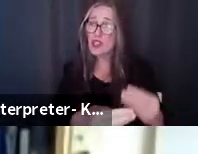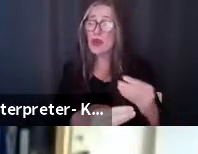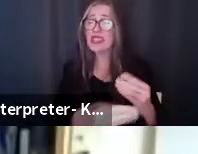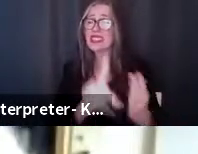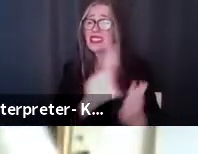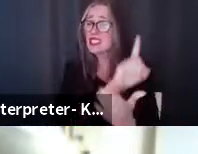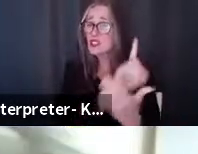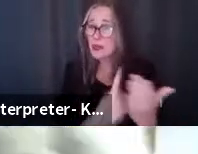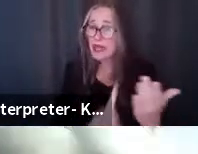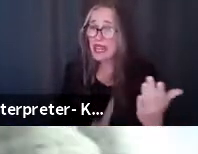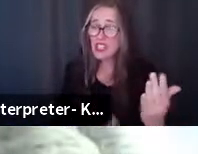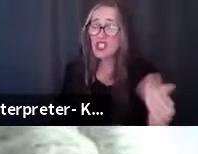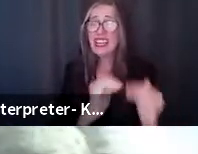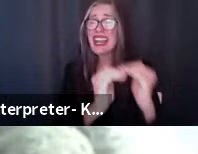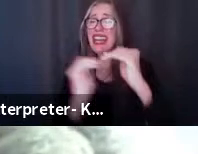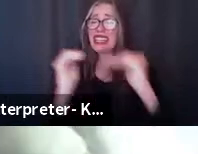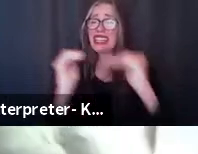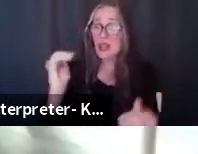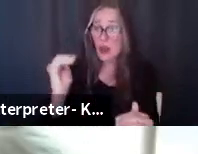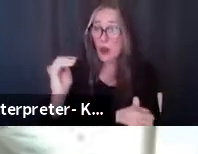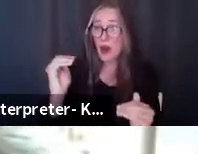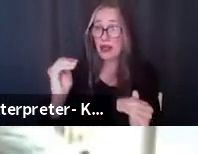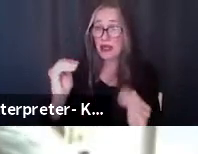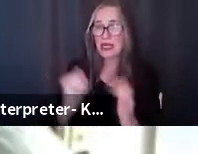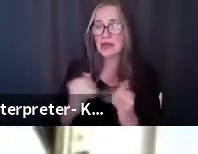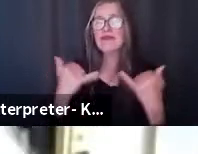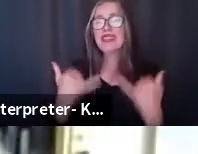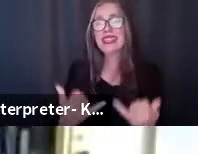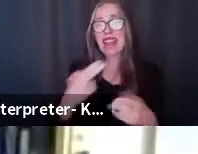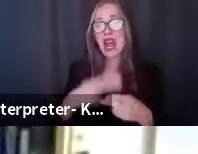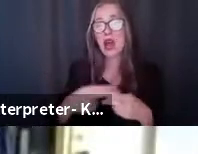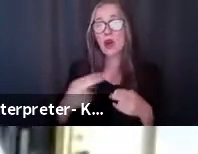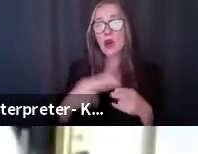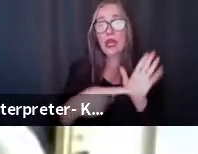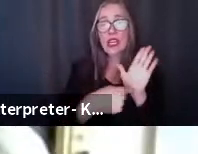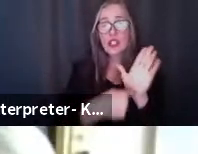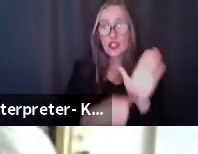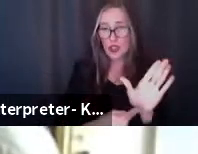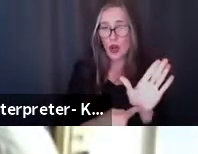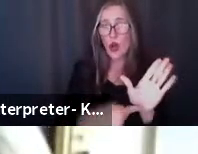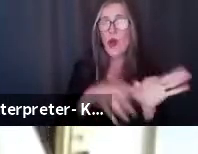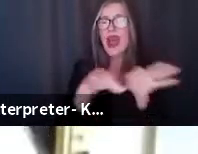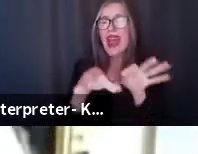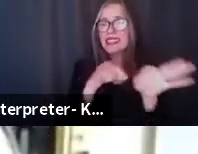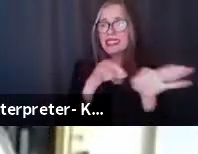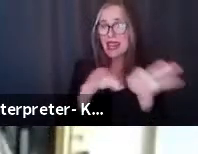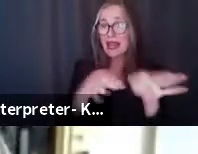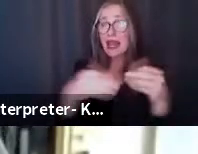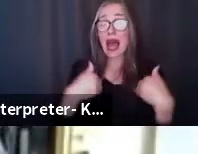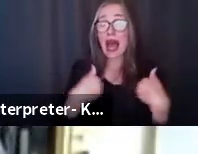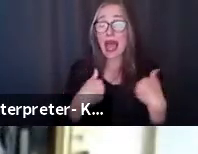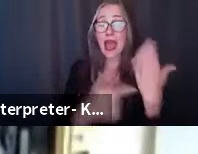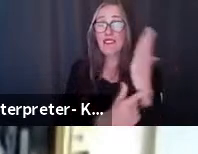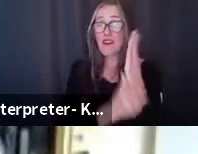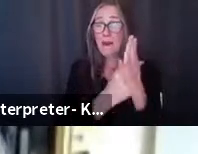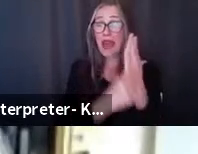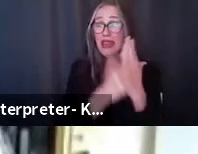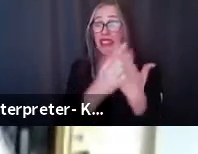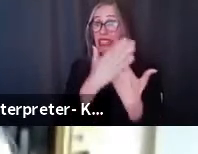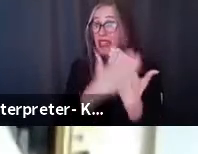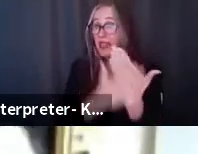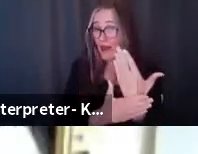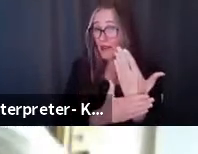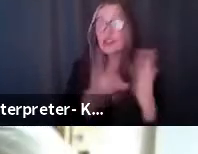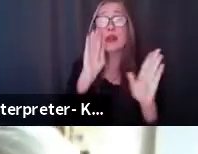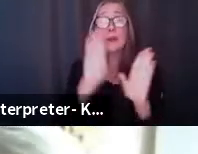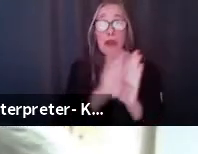let me wrap up with a quick show and tell i have a series of magazine covers and illustrations that i want to show